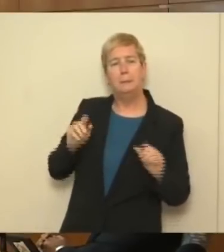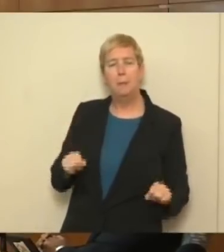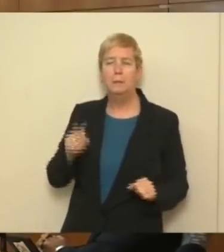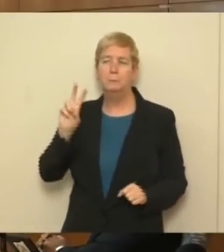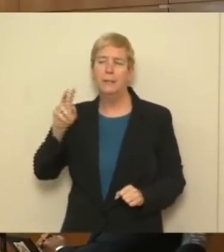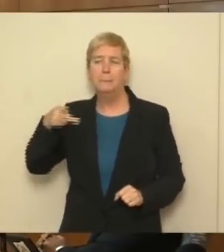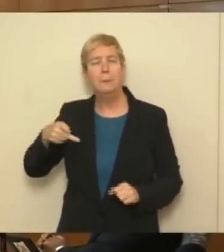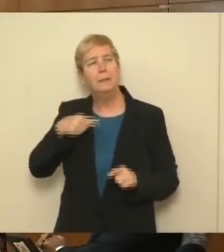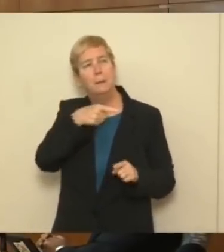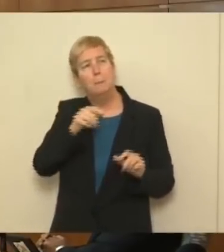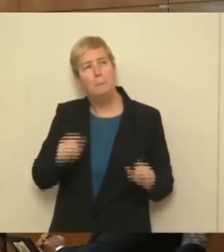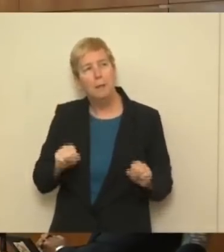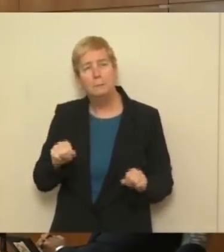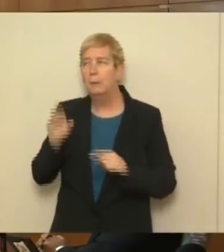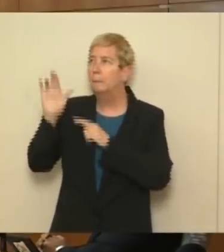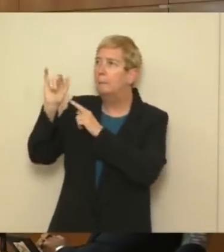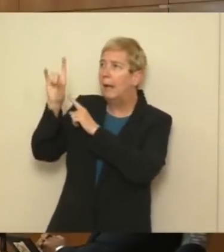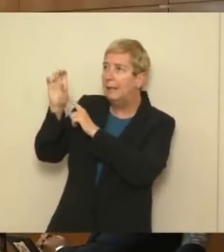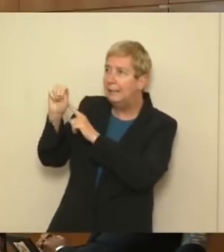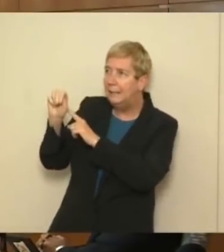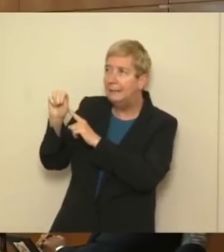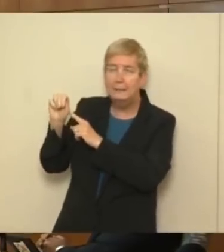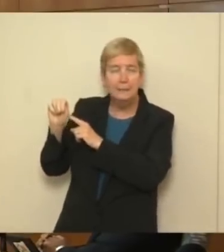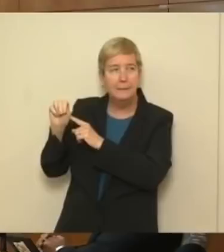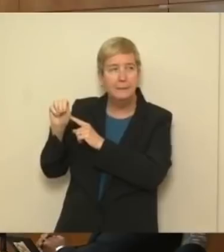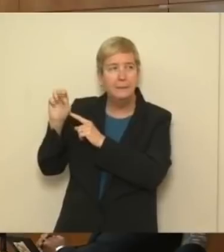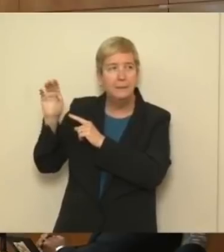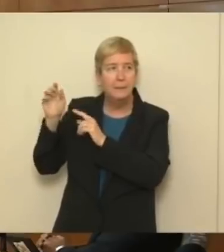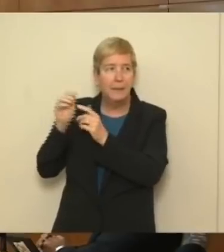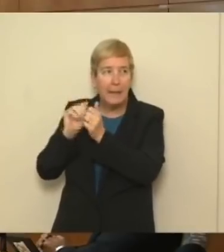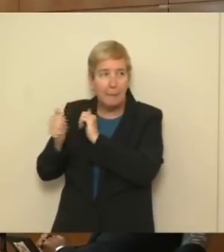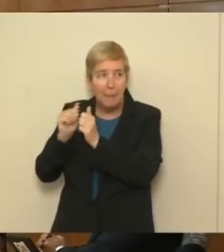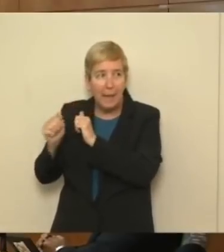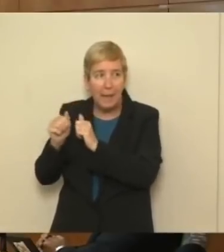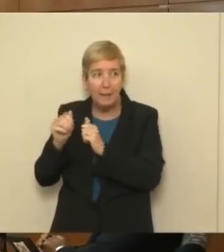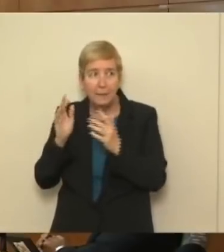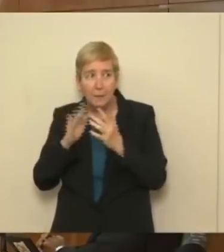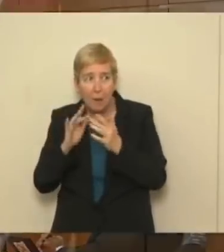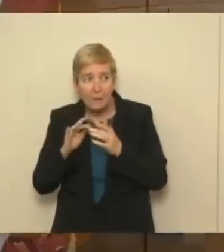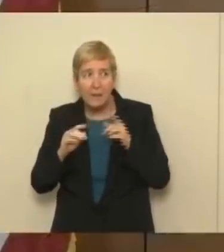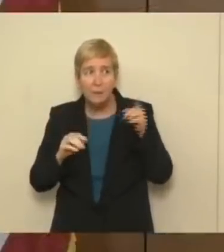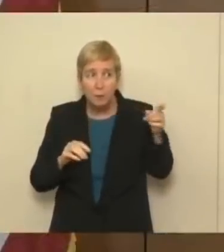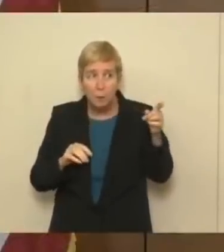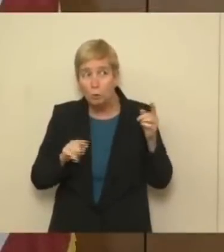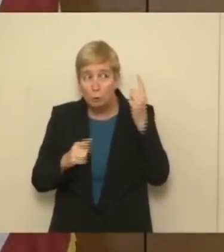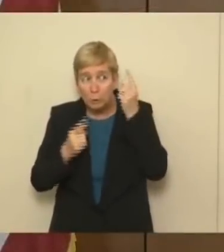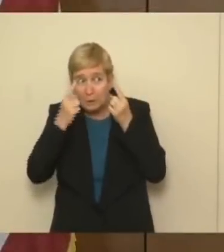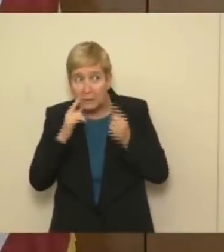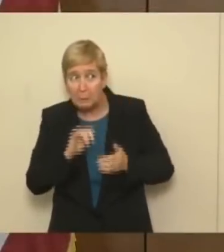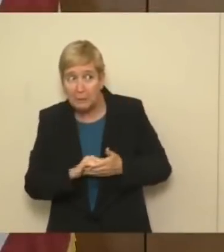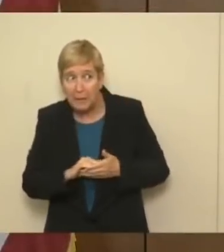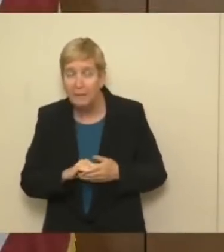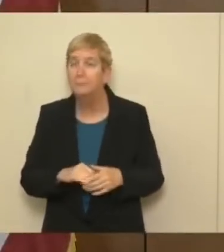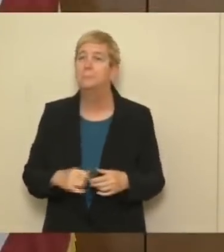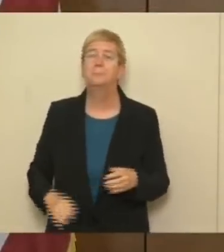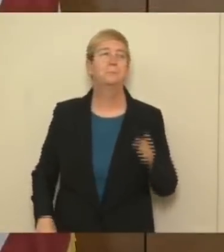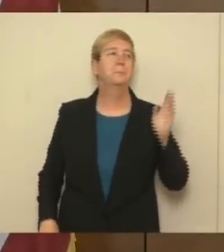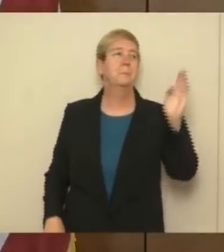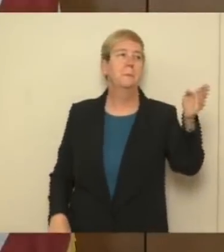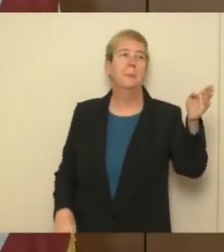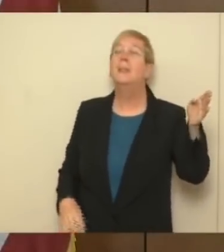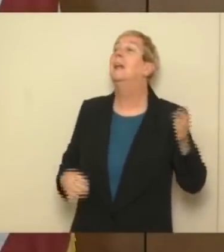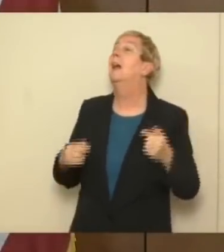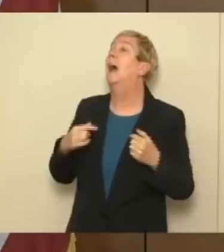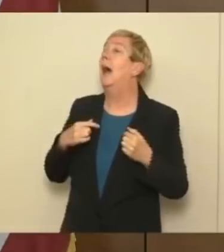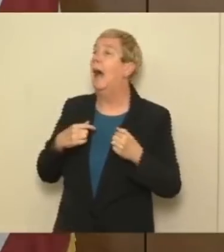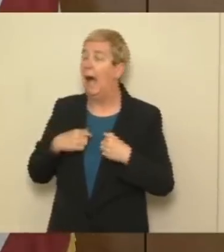and if you're considering a VP or cabinet position at this time? Thank you for your questions. I'm now definitely